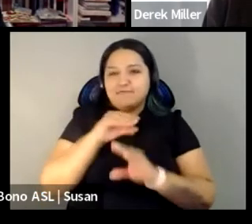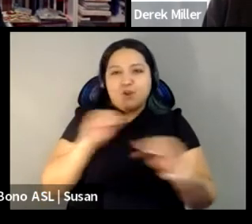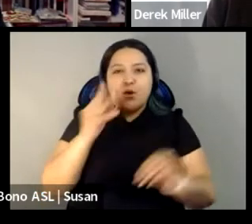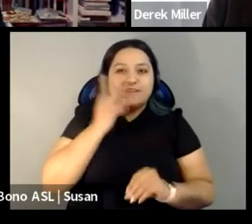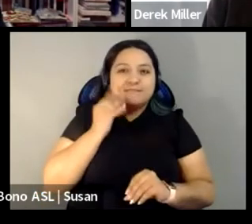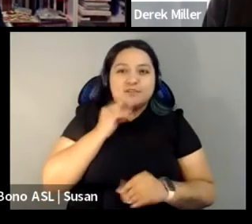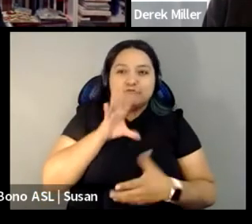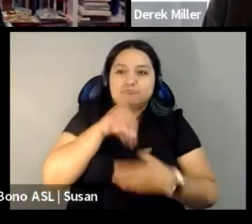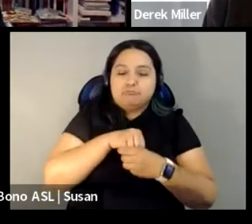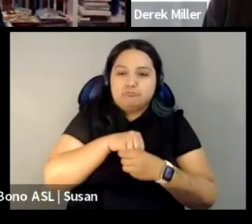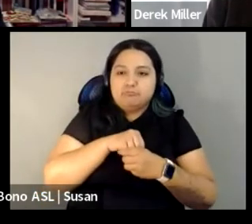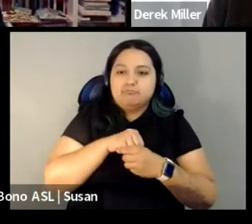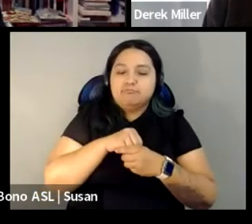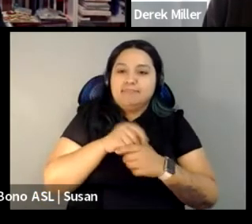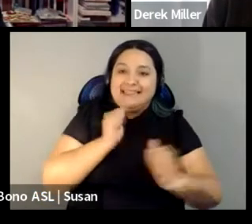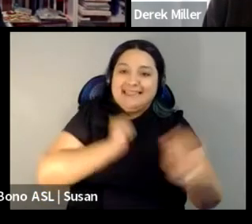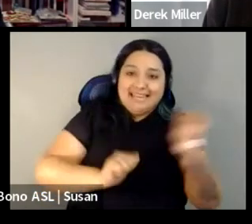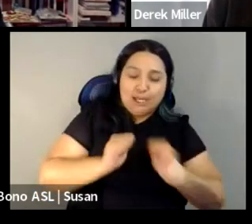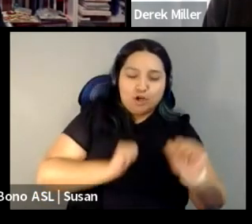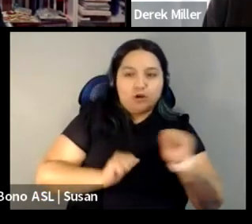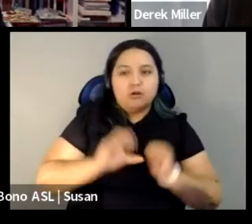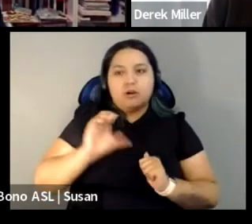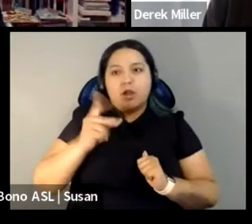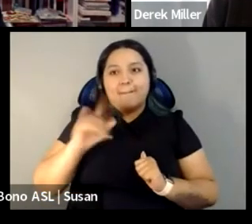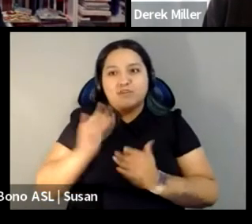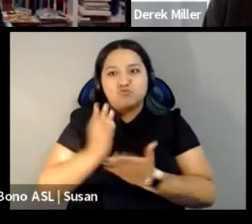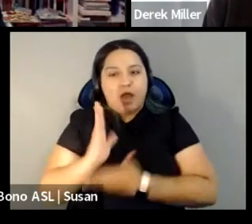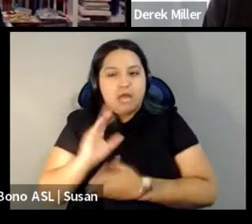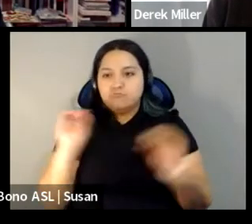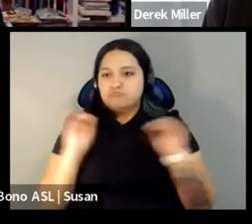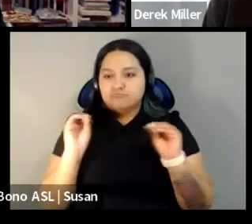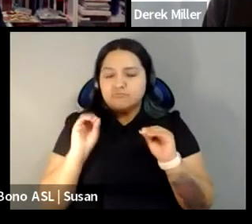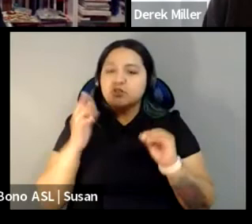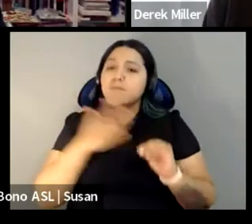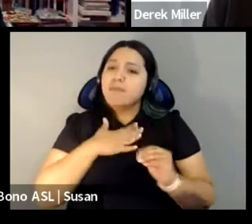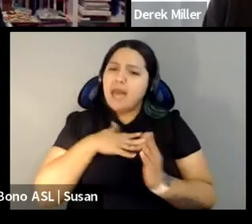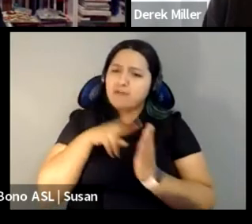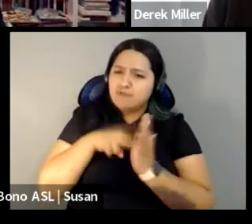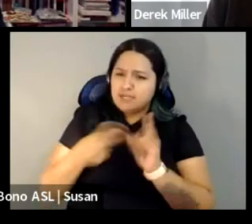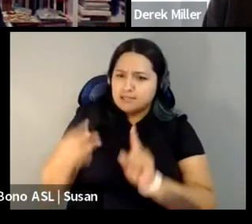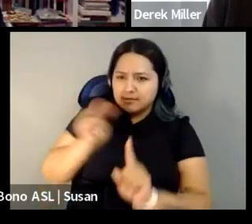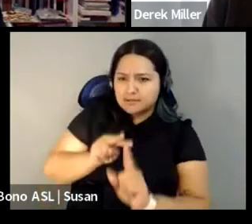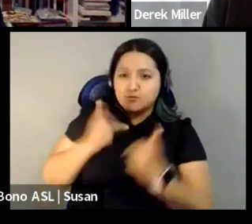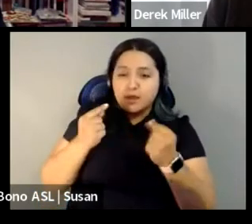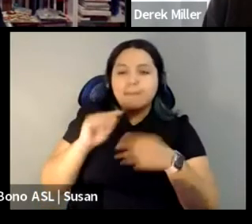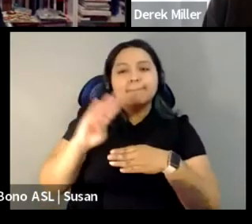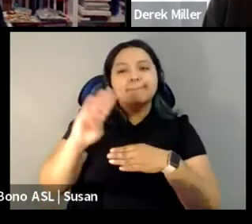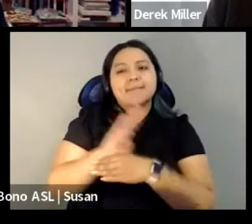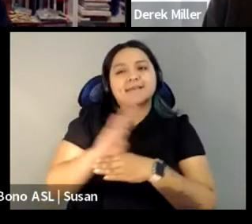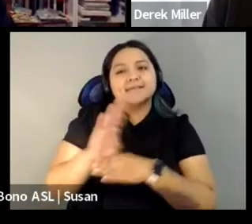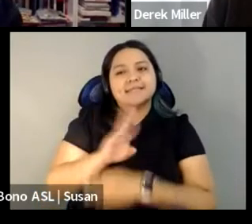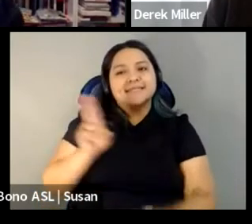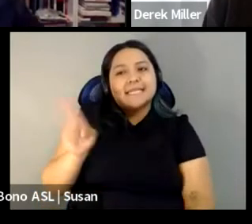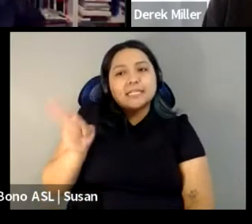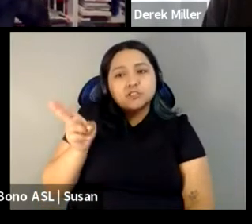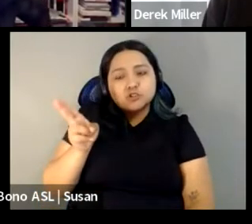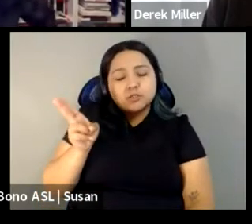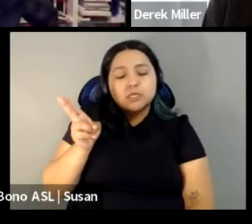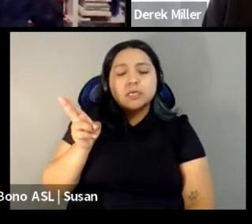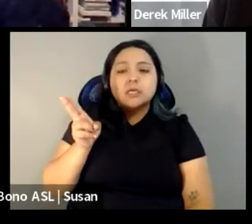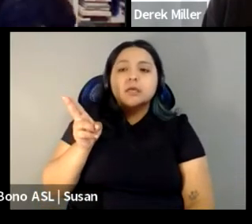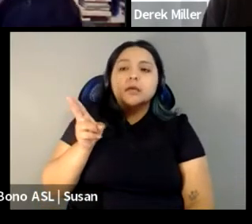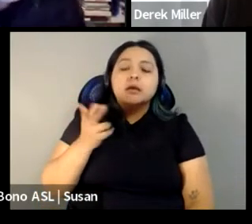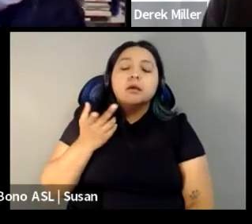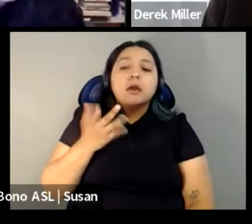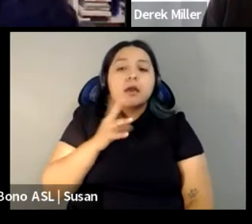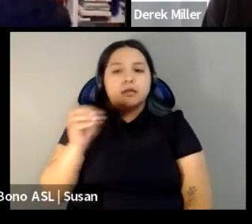when I read the book, I read it from the perspective of business history, and perhaps less obviously, although I hope to make the connection, from